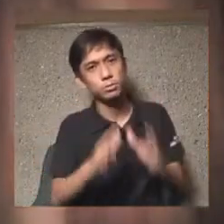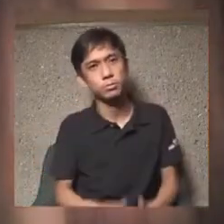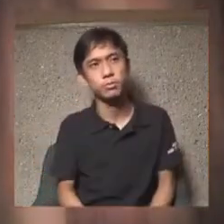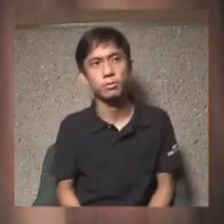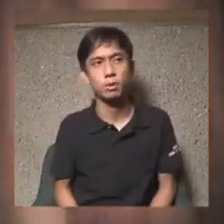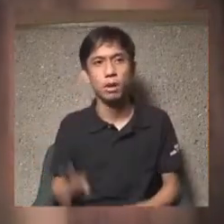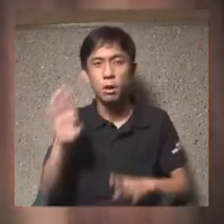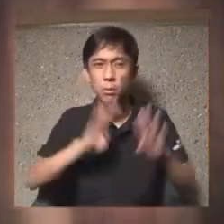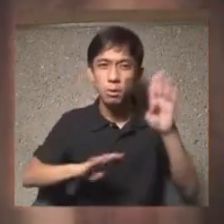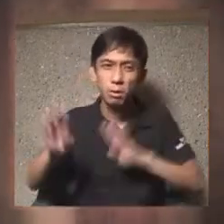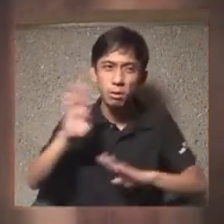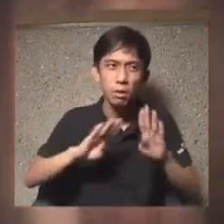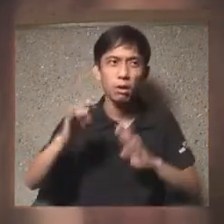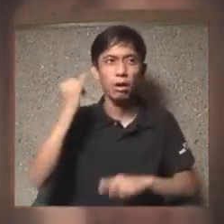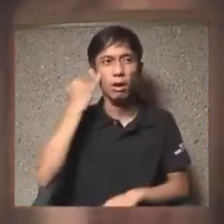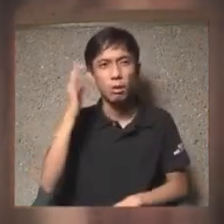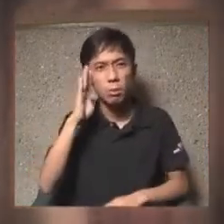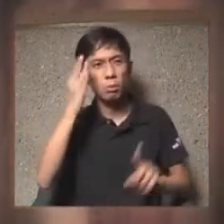what we sow.